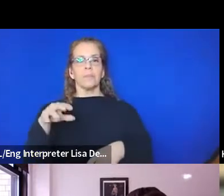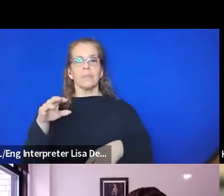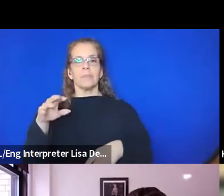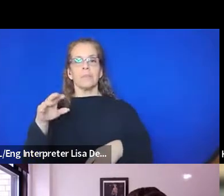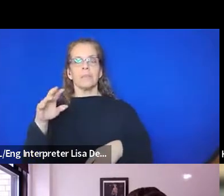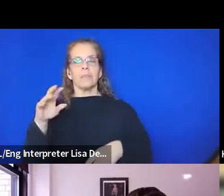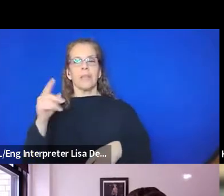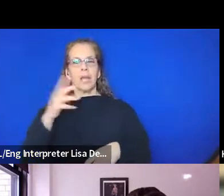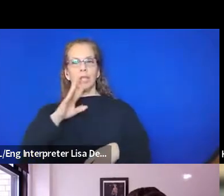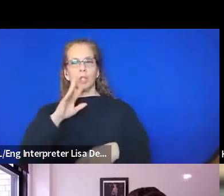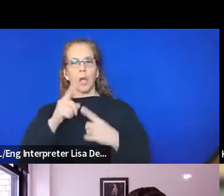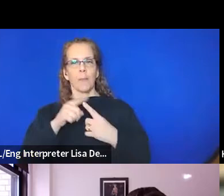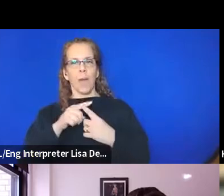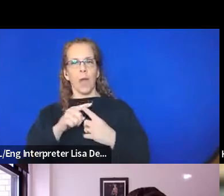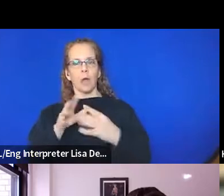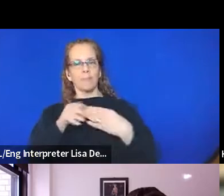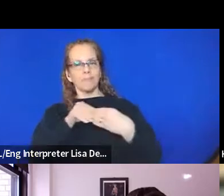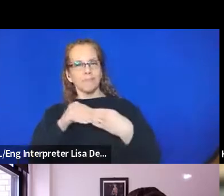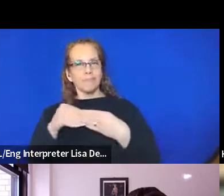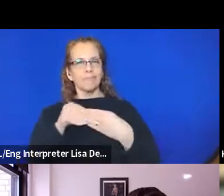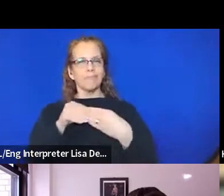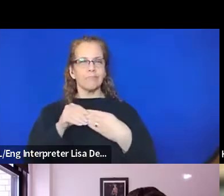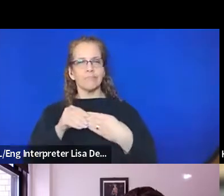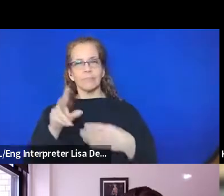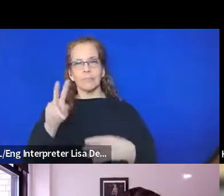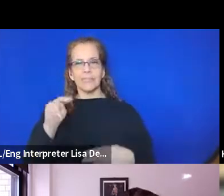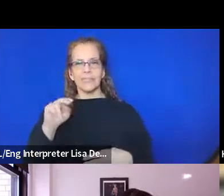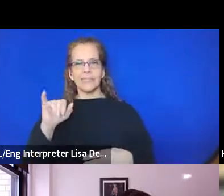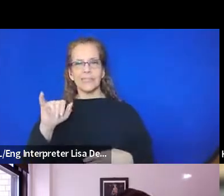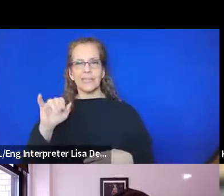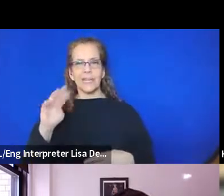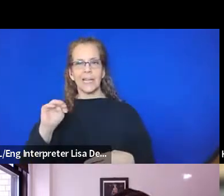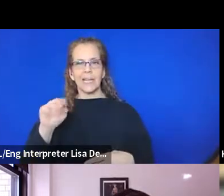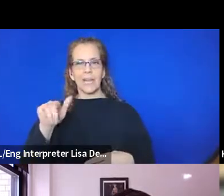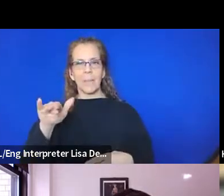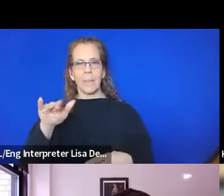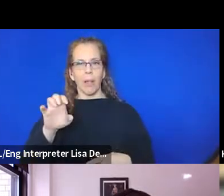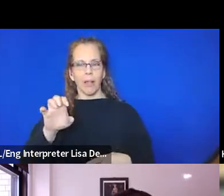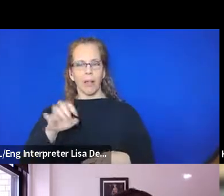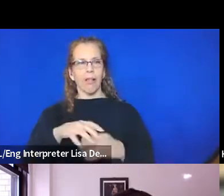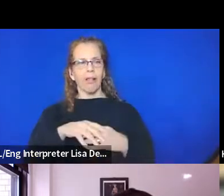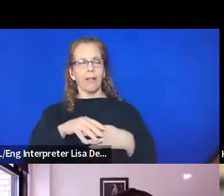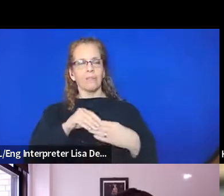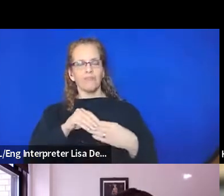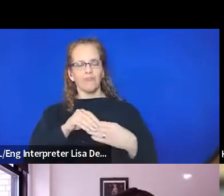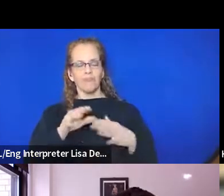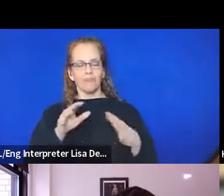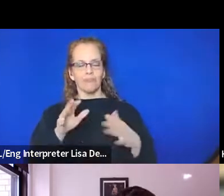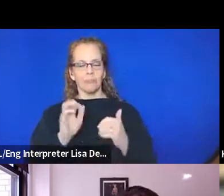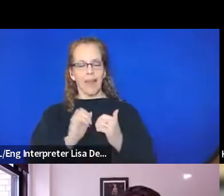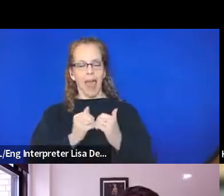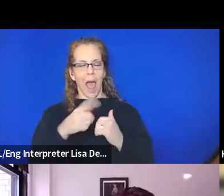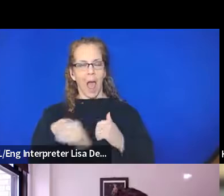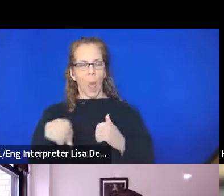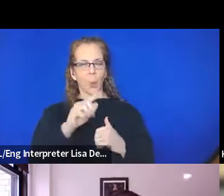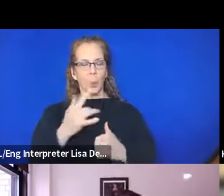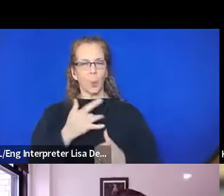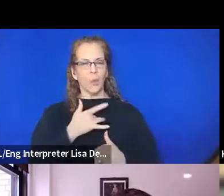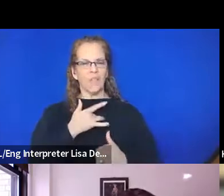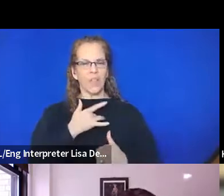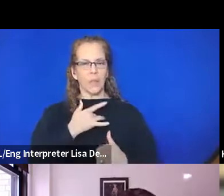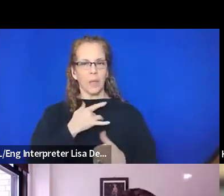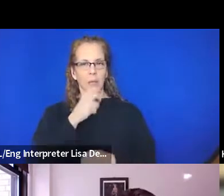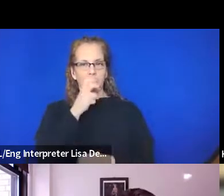I'm curious to hear from all of you about ways in which you may feel